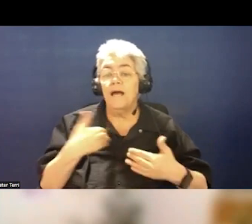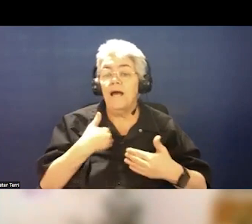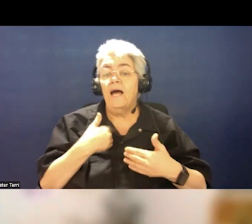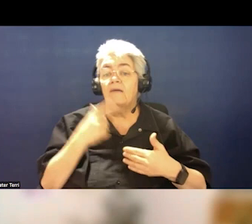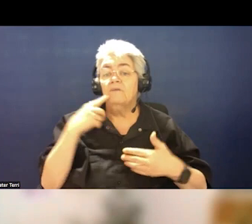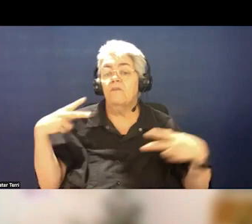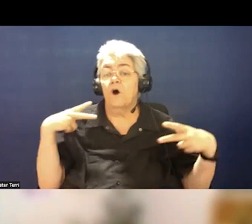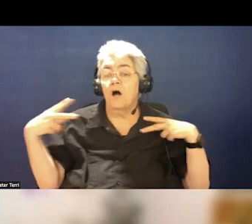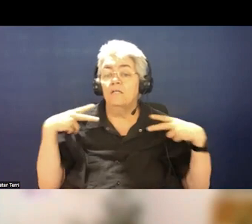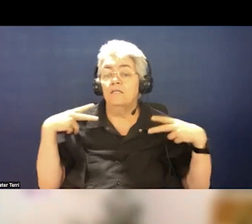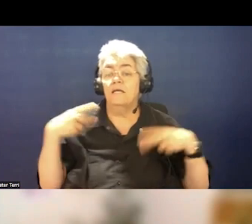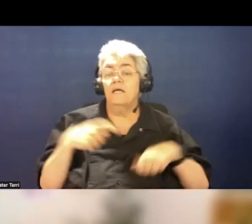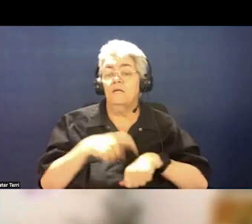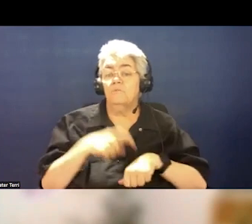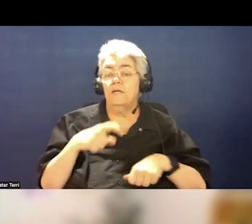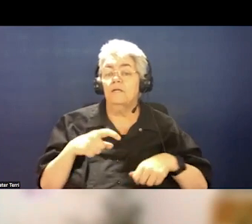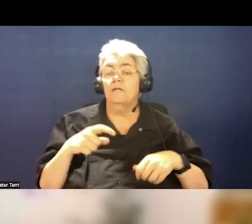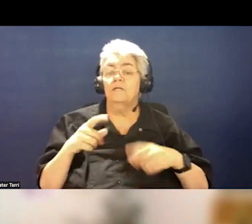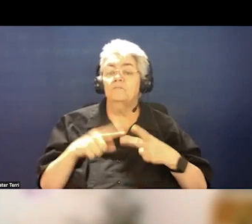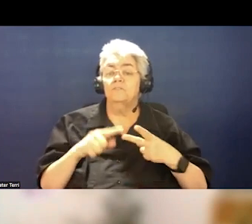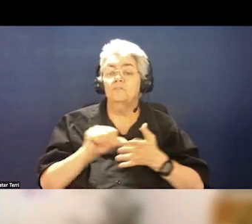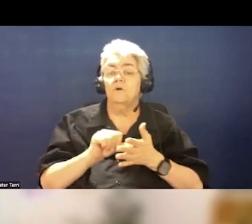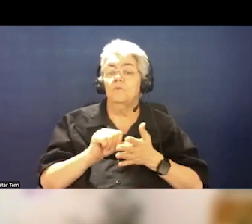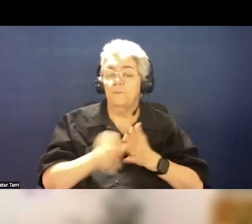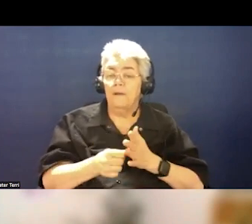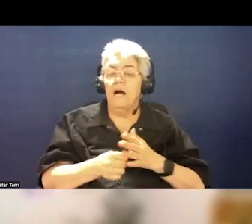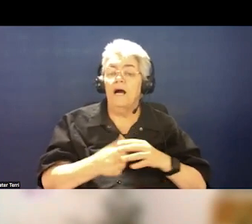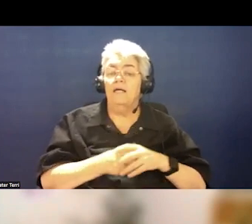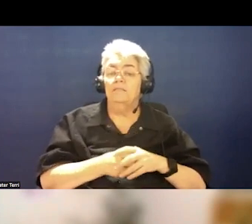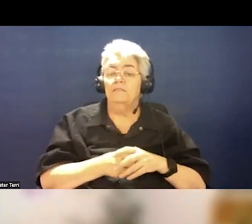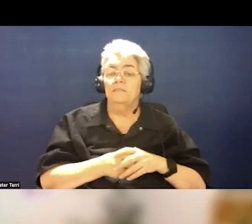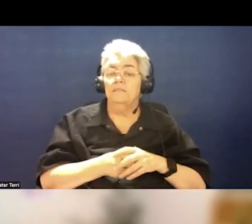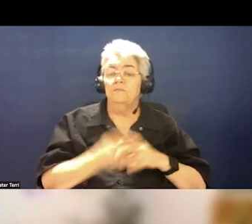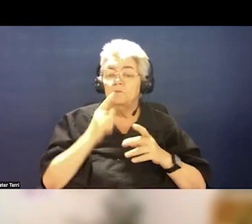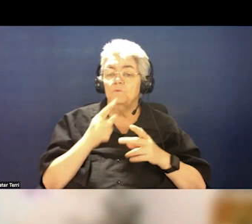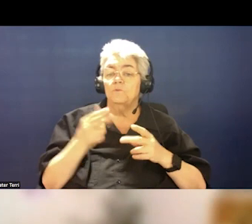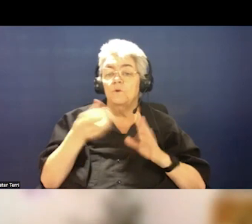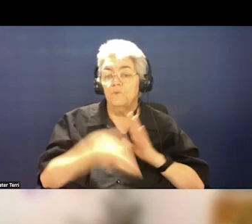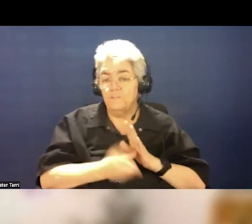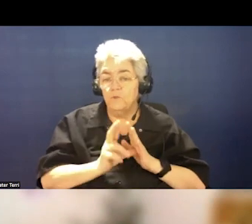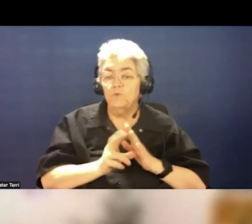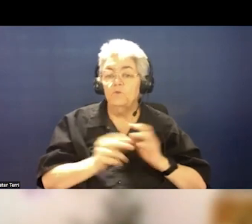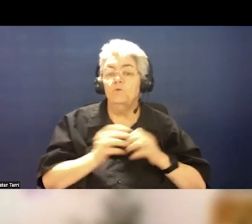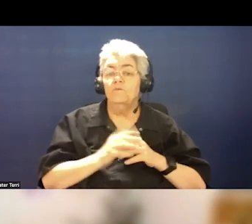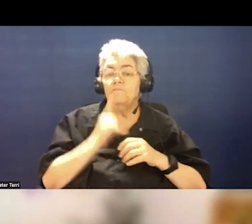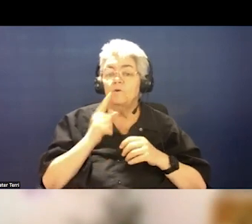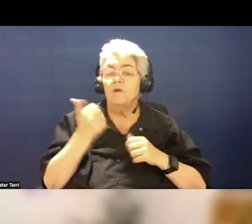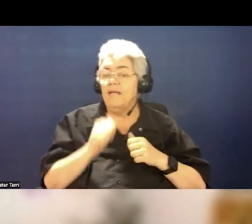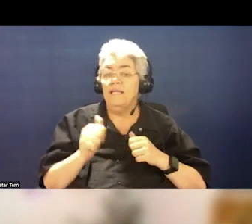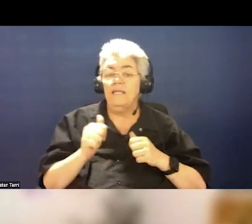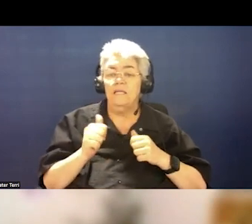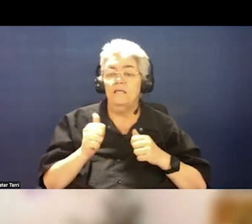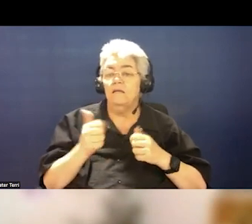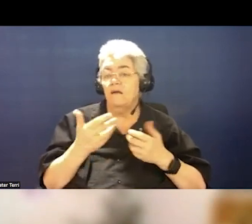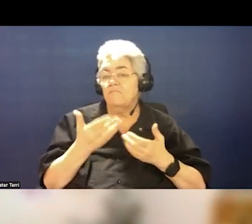a reminder to, if you have time, review over any of the previous episodes you may not have seen, give